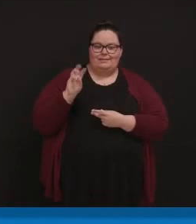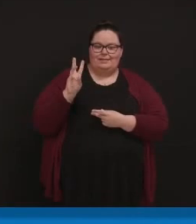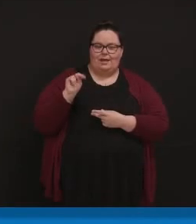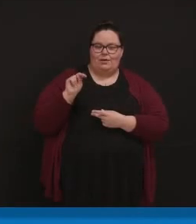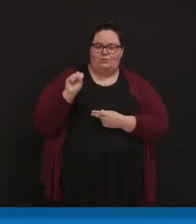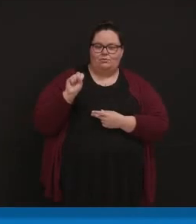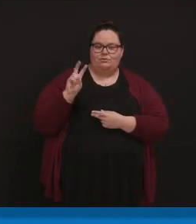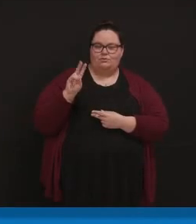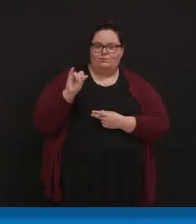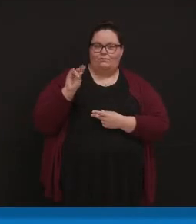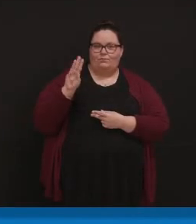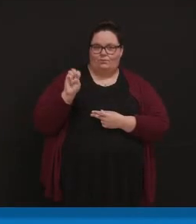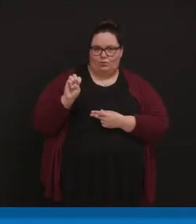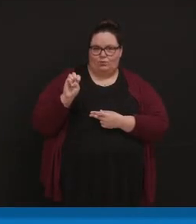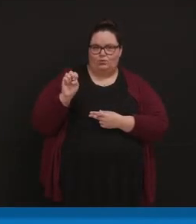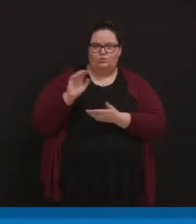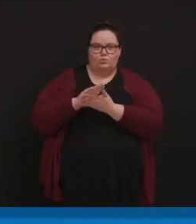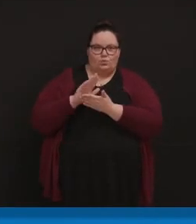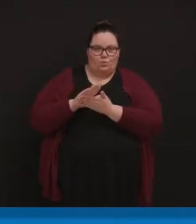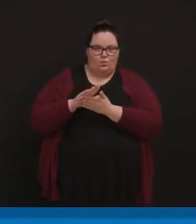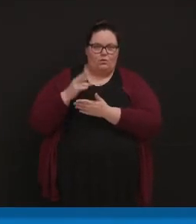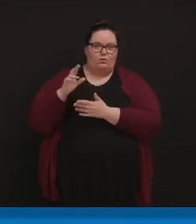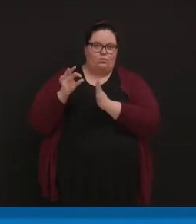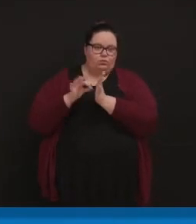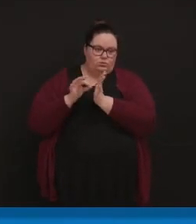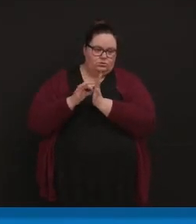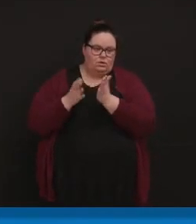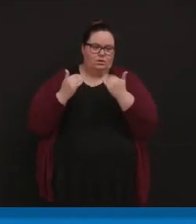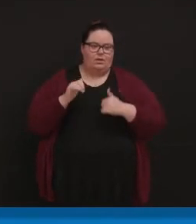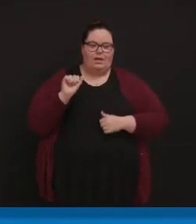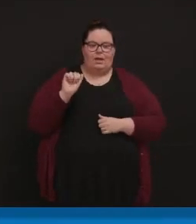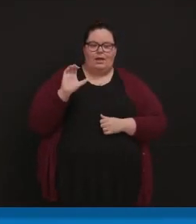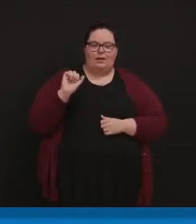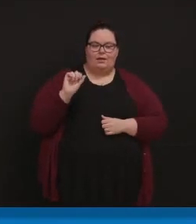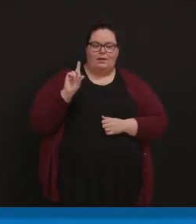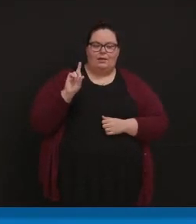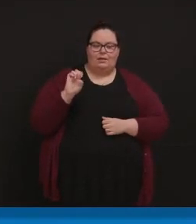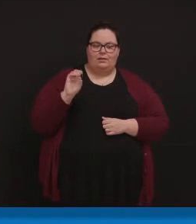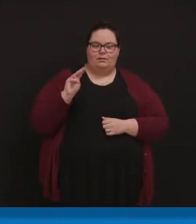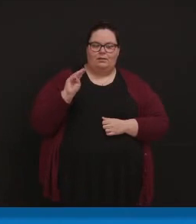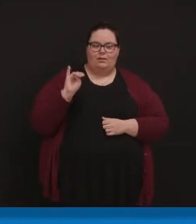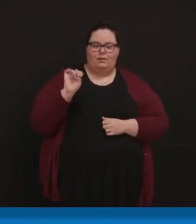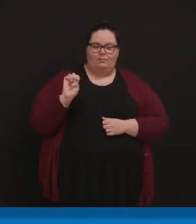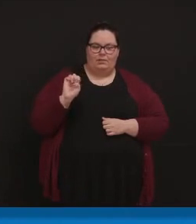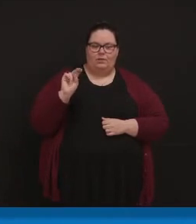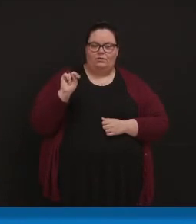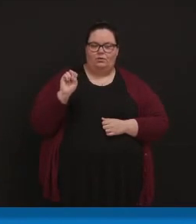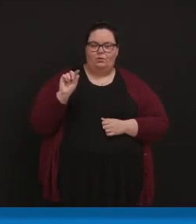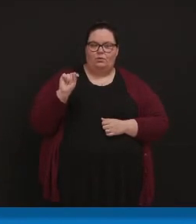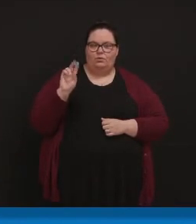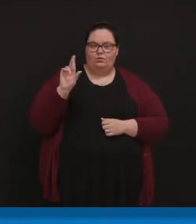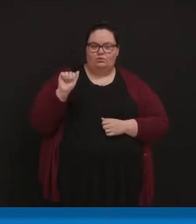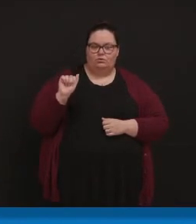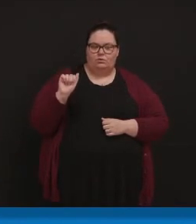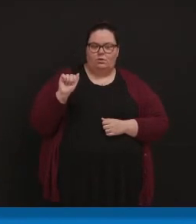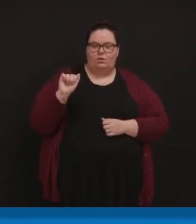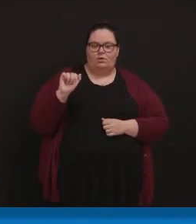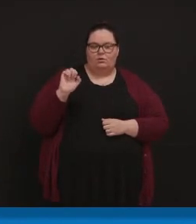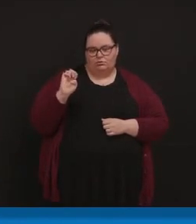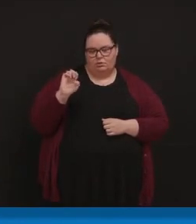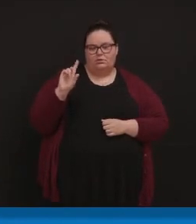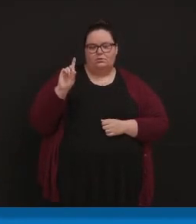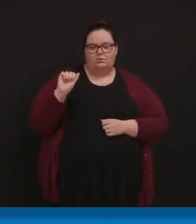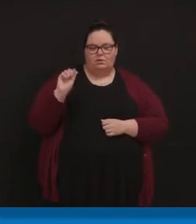High School, in Woodstock, Académie Notre-Dame and École aux 80 in Dalhousie, and